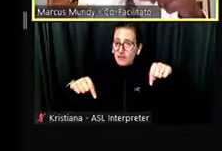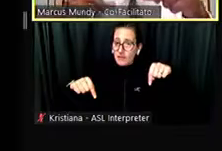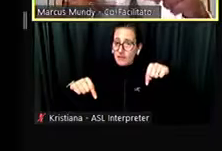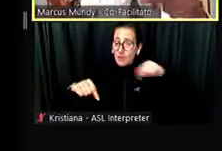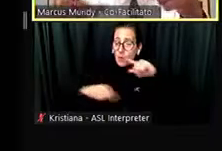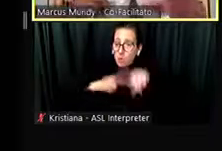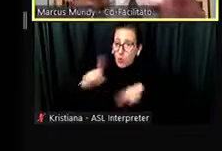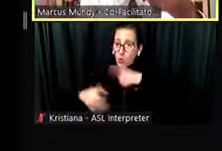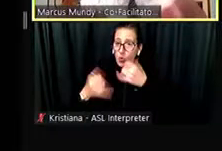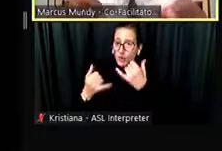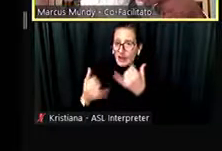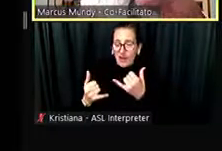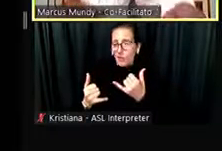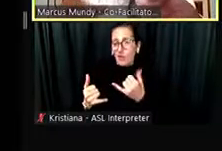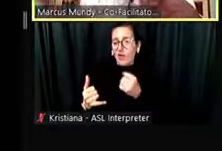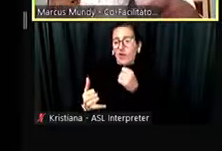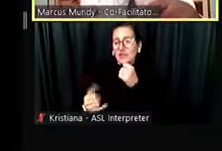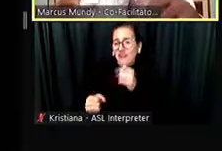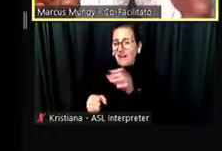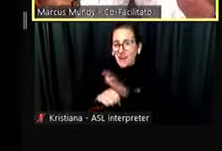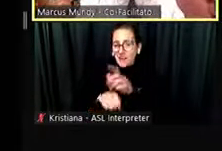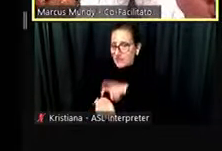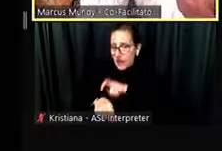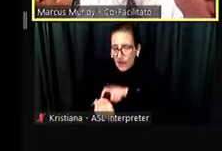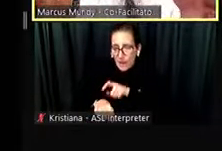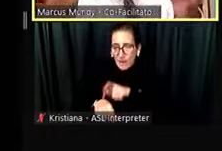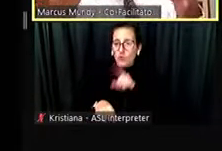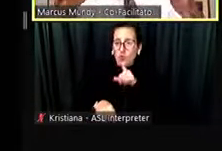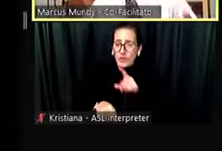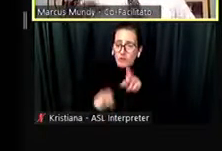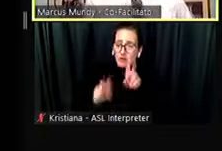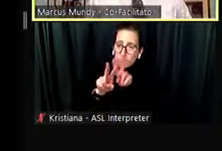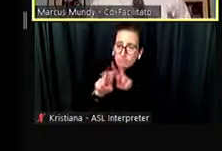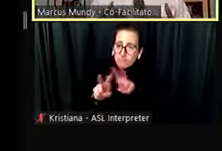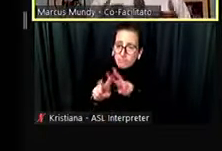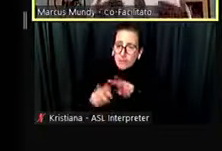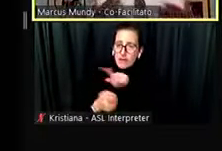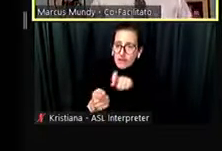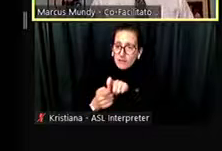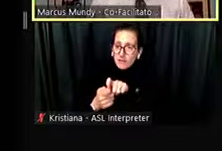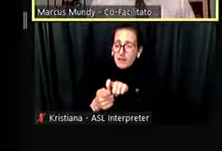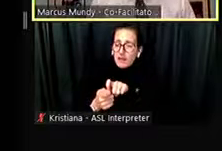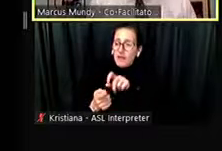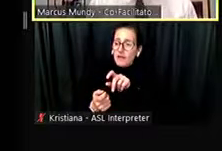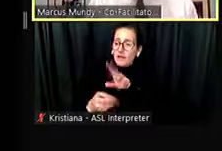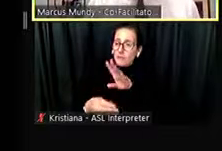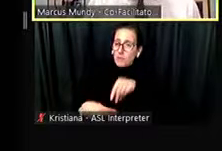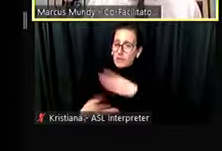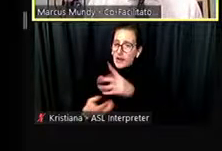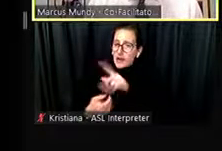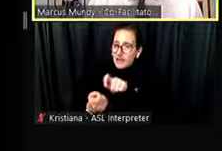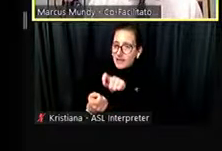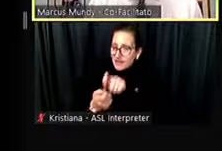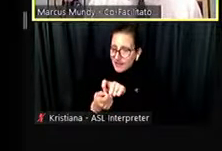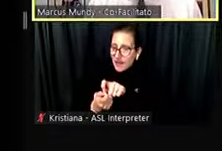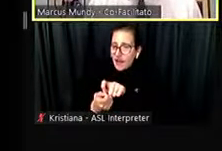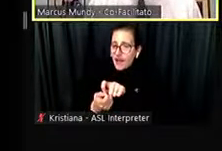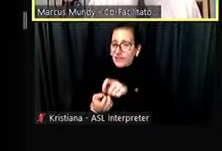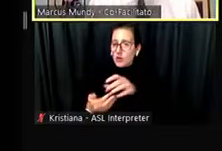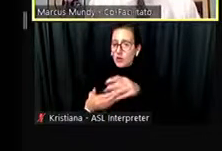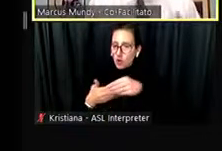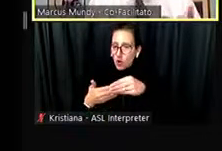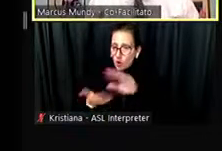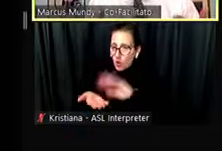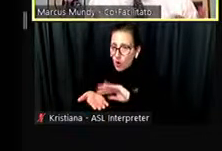the granular dollar amounts on each area, but we did just want to know directionally, you as a county